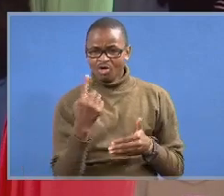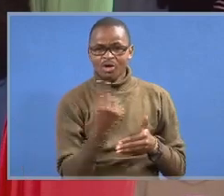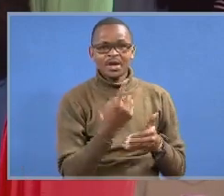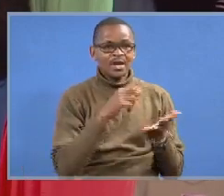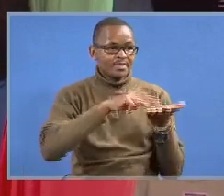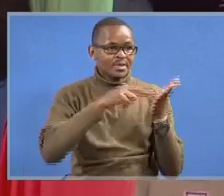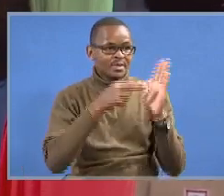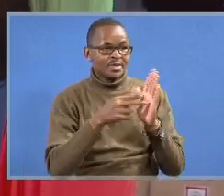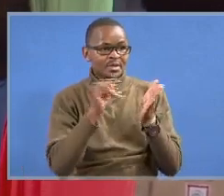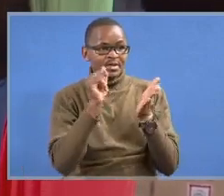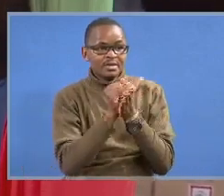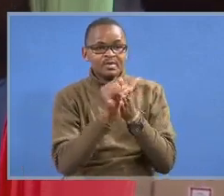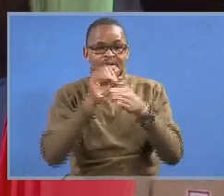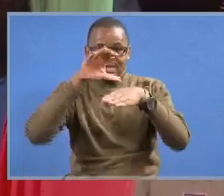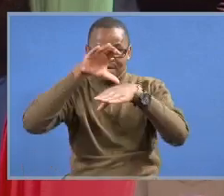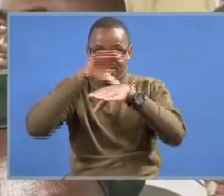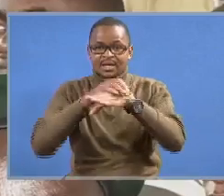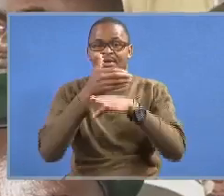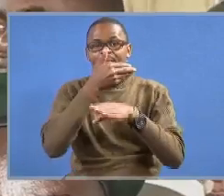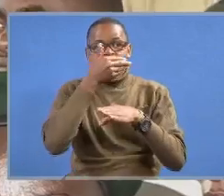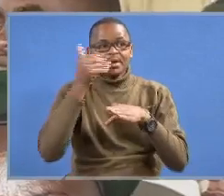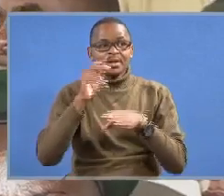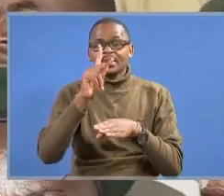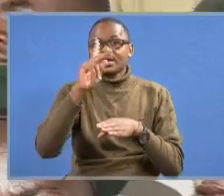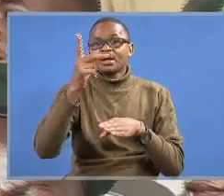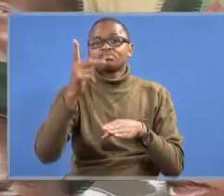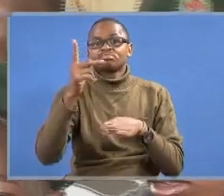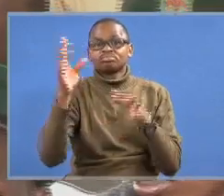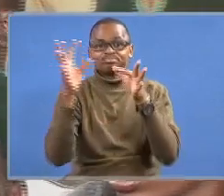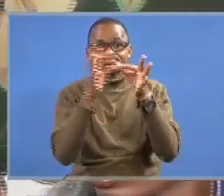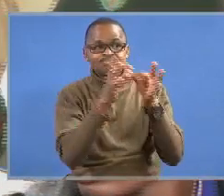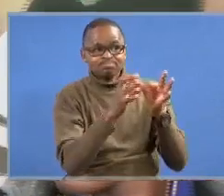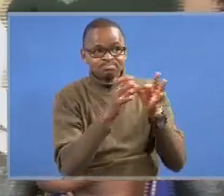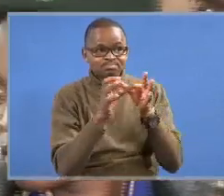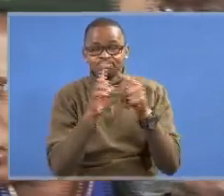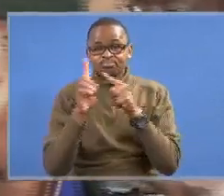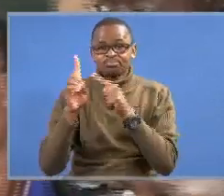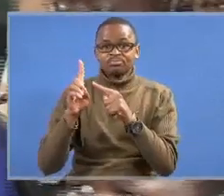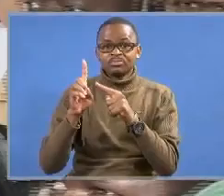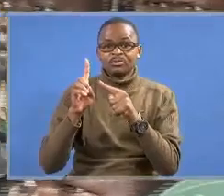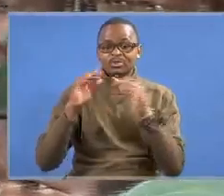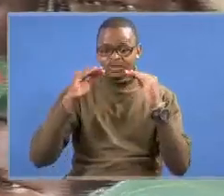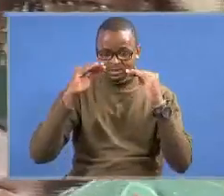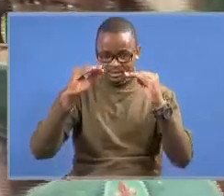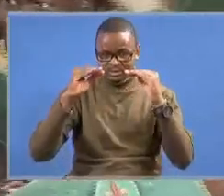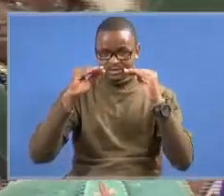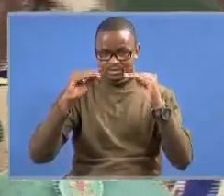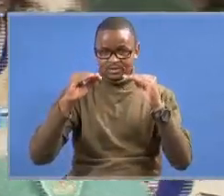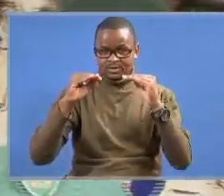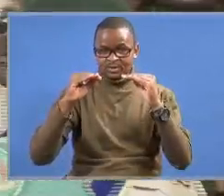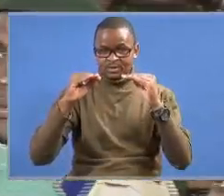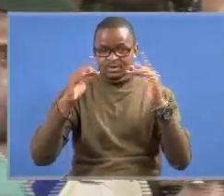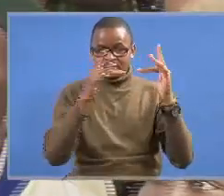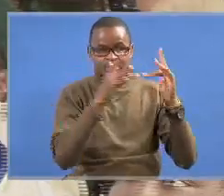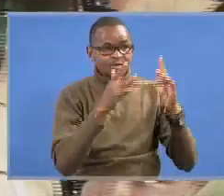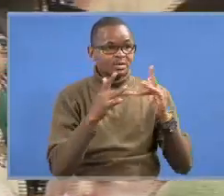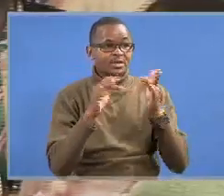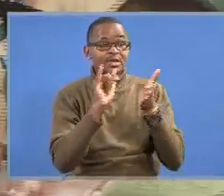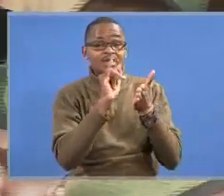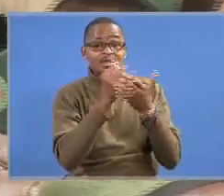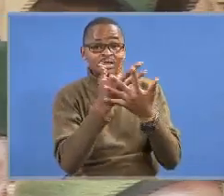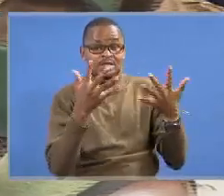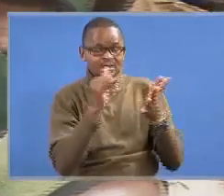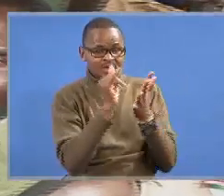that we get better Kenyans. Aidha, muungano wa maskauti umetoa mafunzo kwa maskauti wa mitandao, jambo